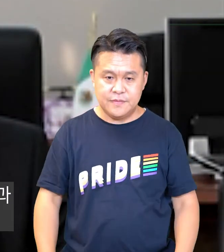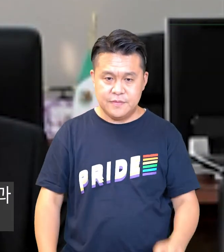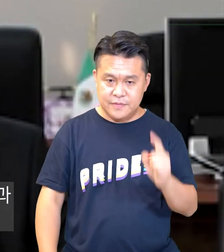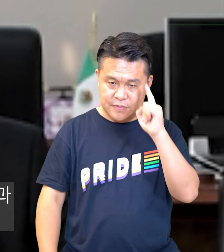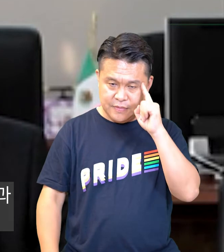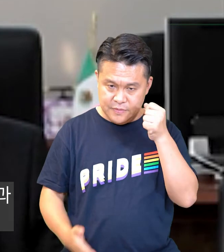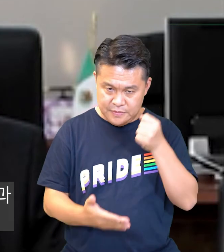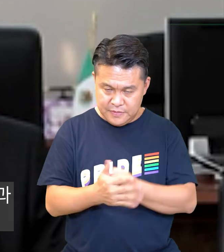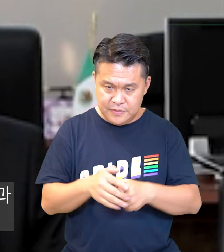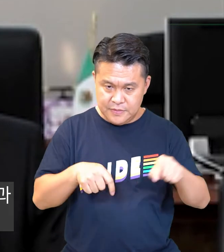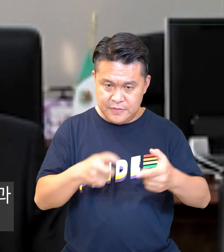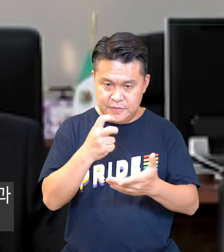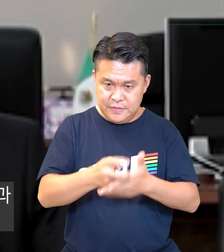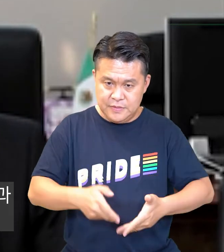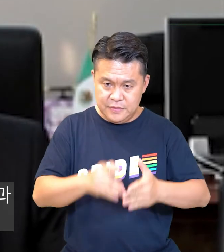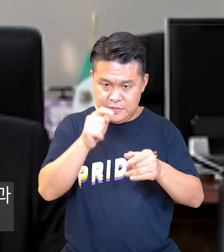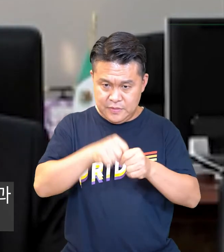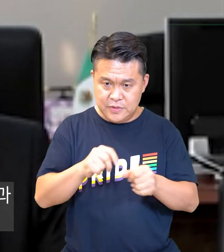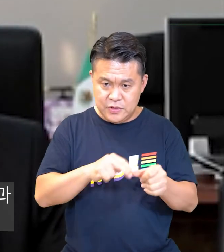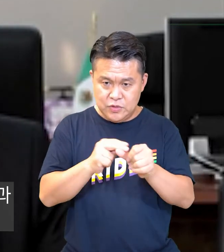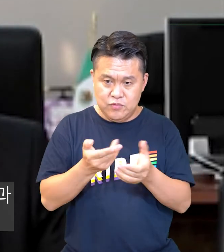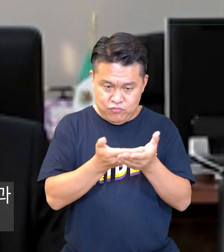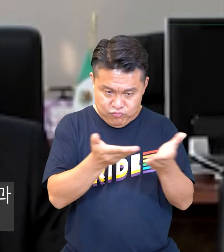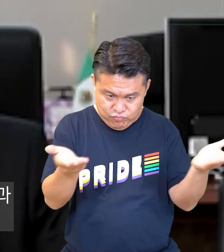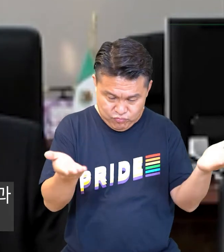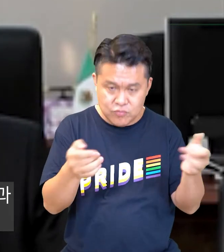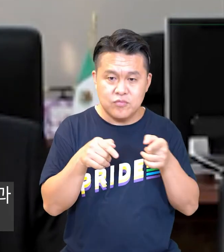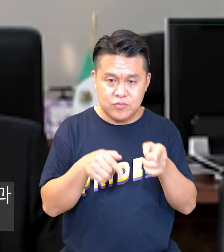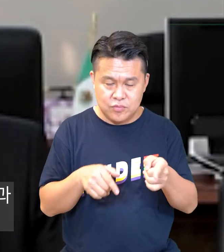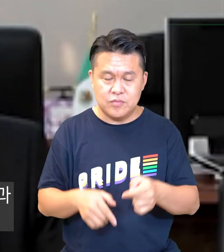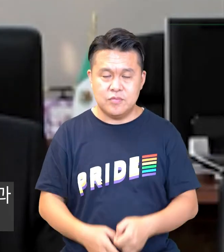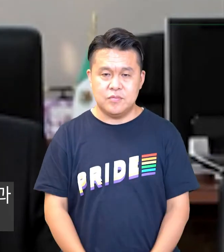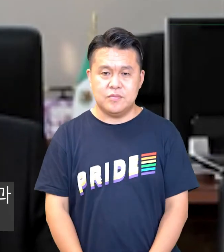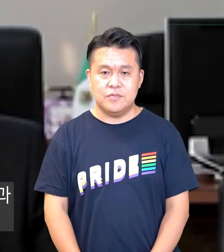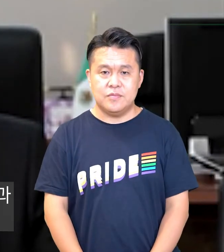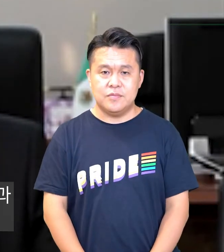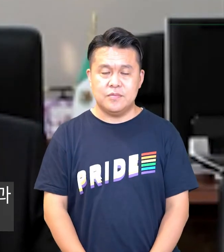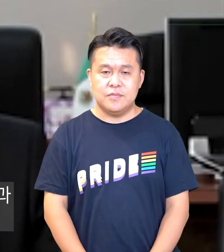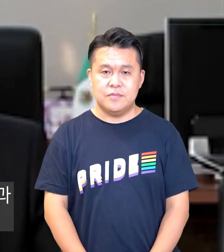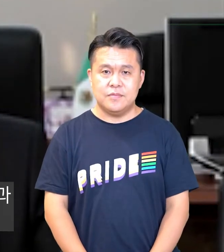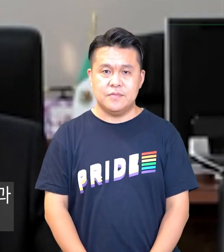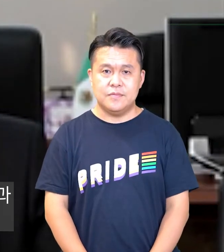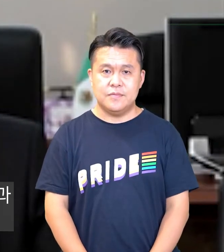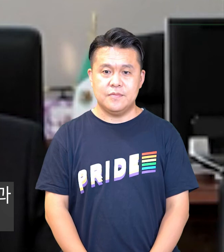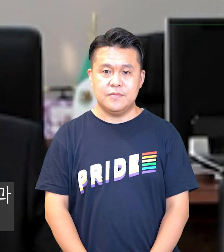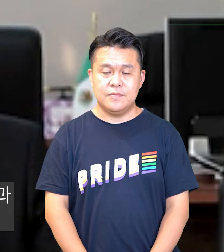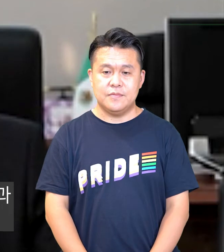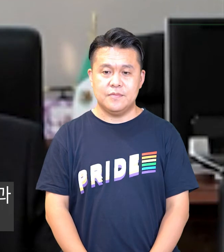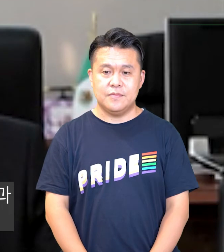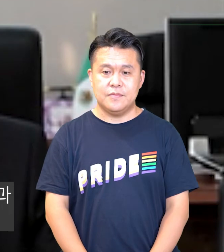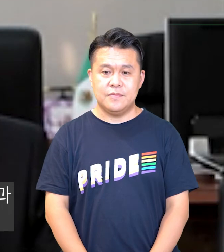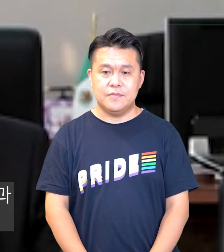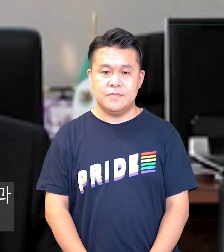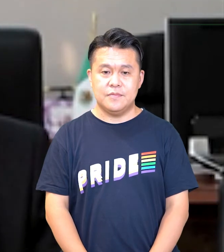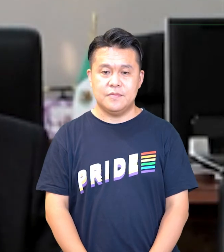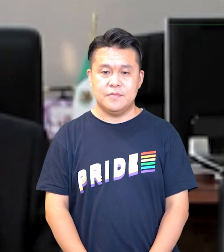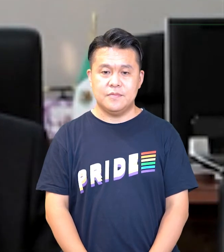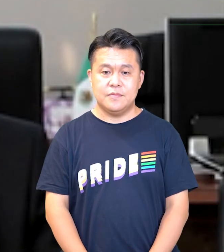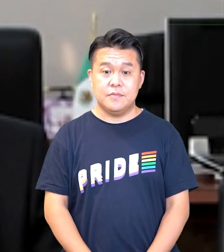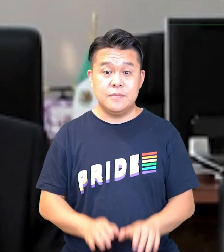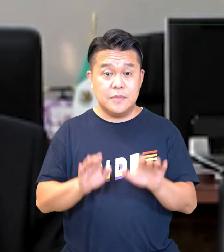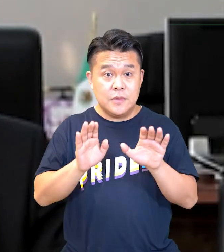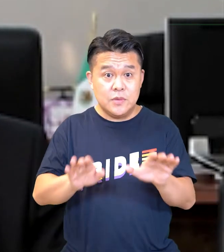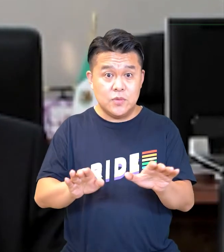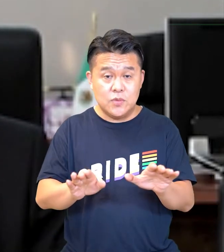and the formulation of policies to combat and eradicate the scourge of discrimination.